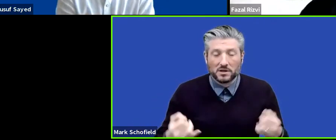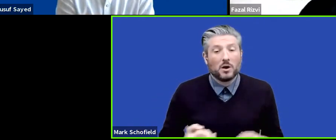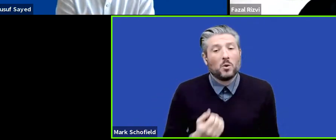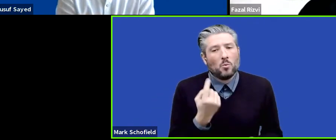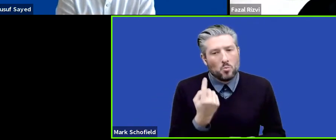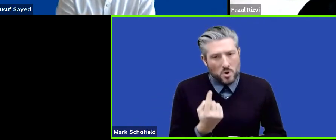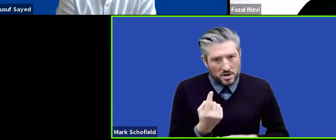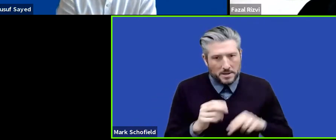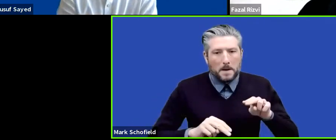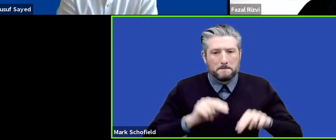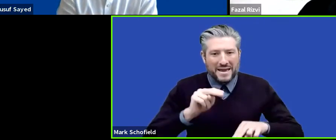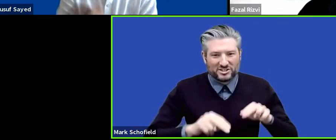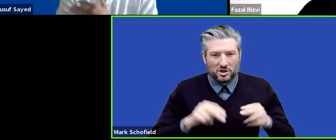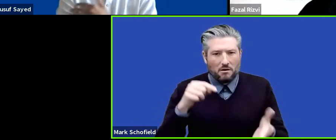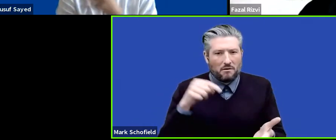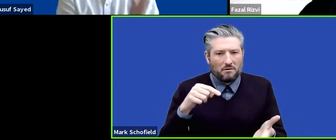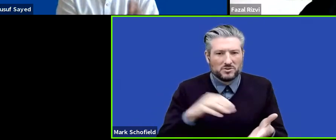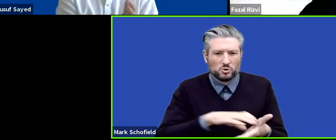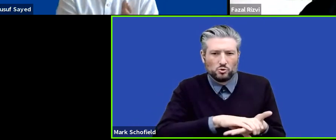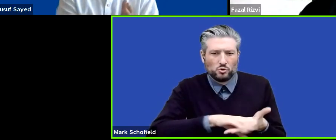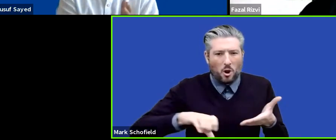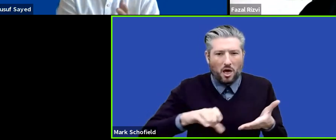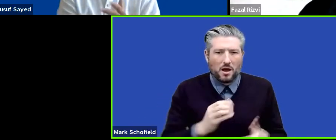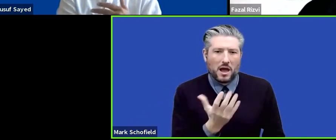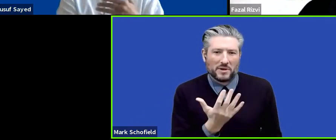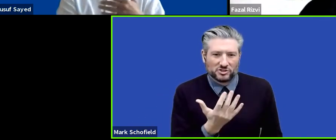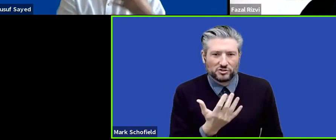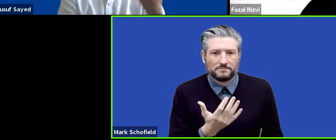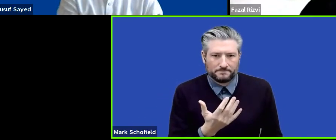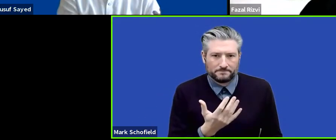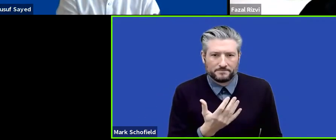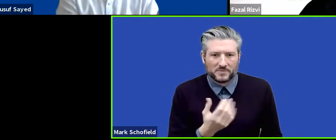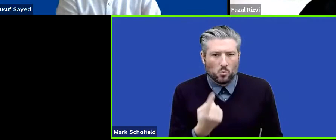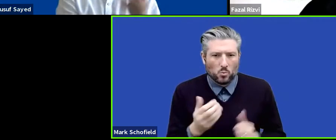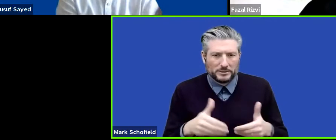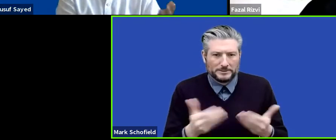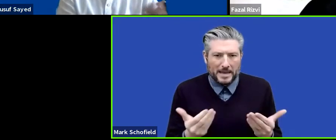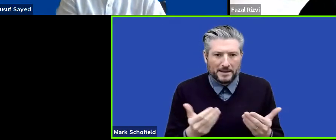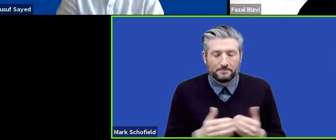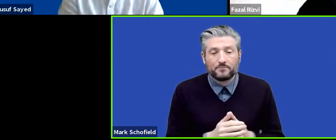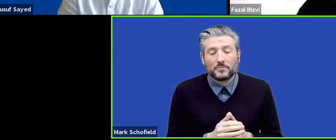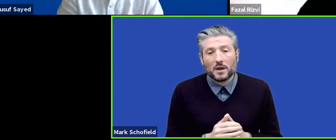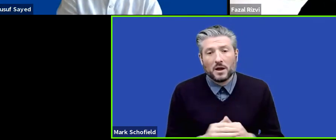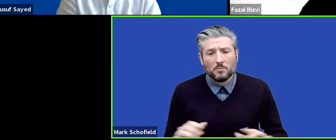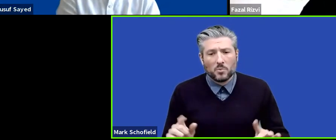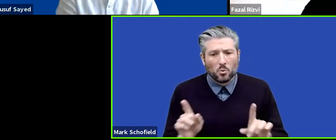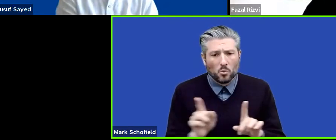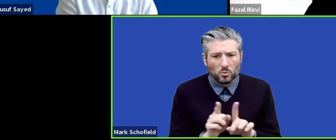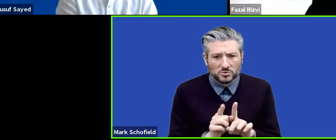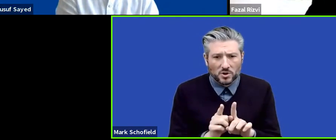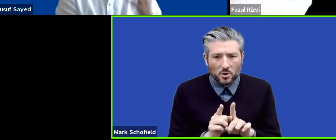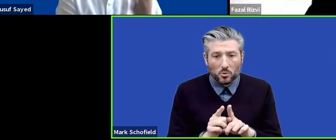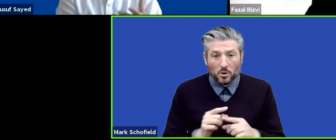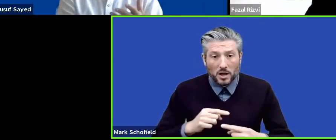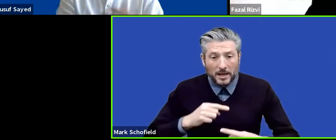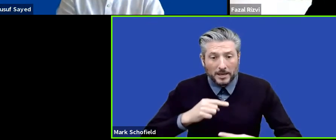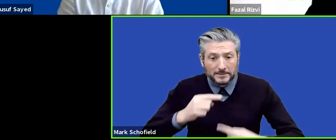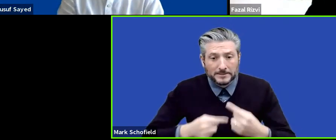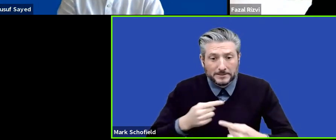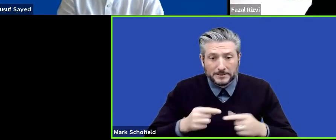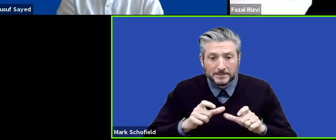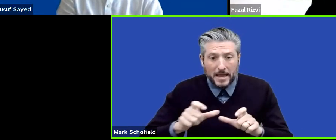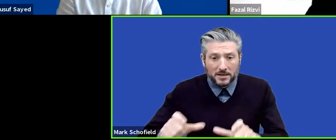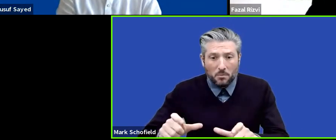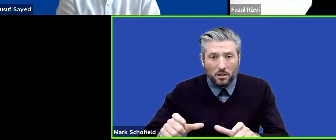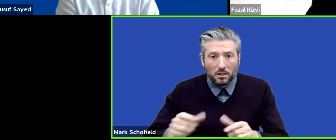what the COVID pandemic has done is jeopardized the attainment of the Sustainable Development Goals. And in that